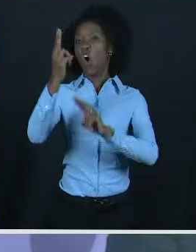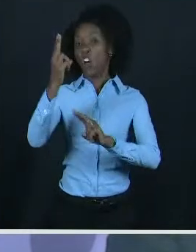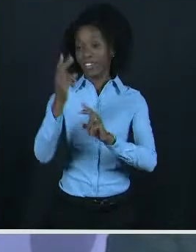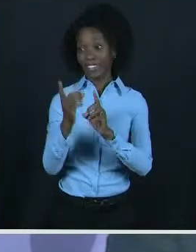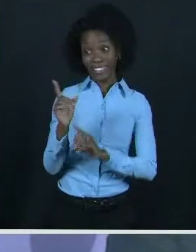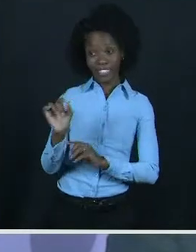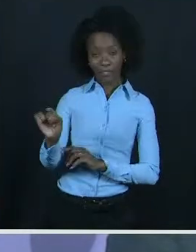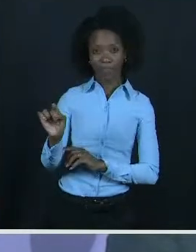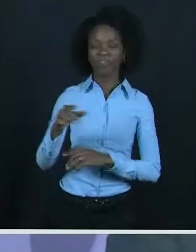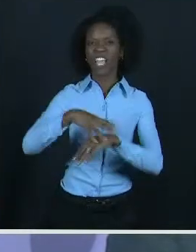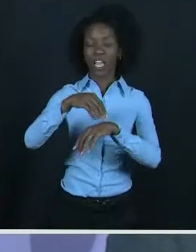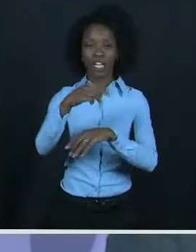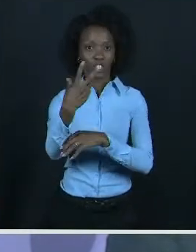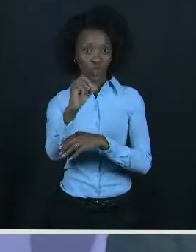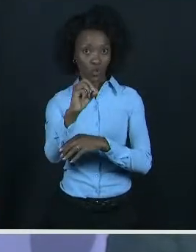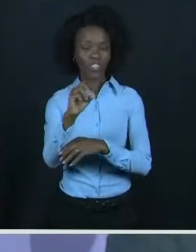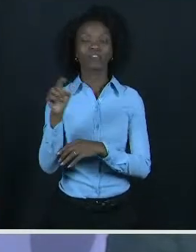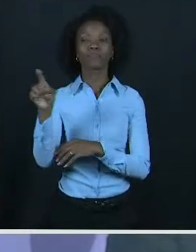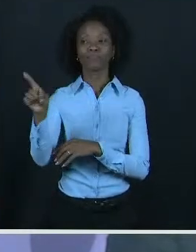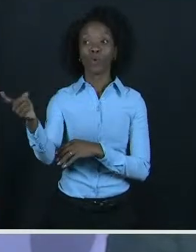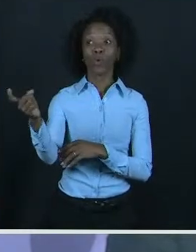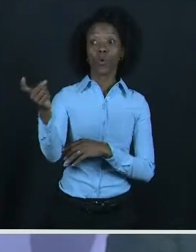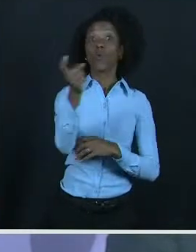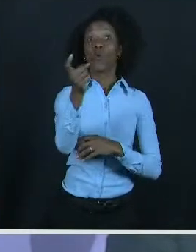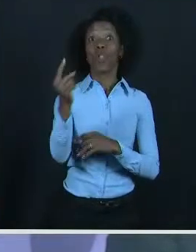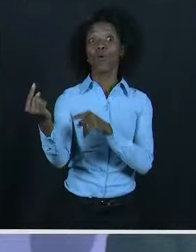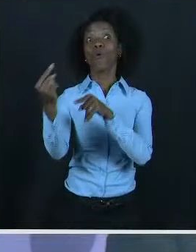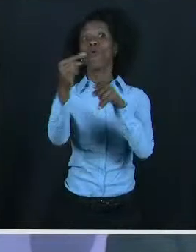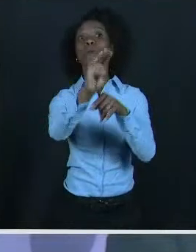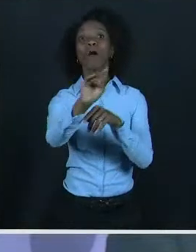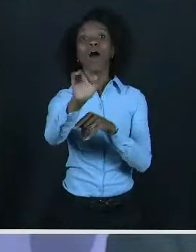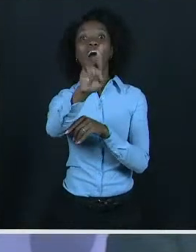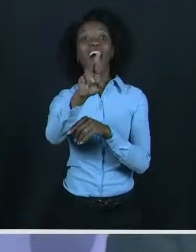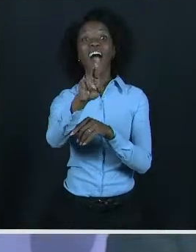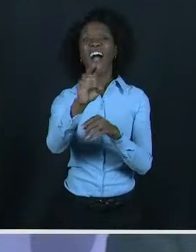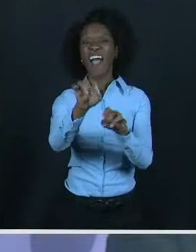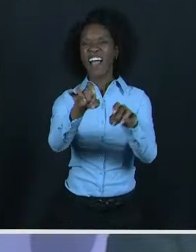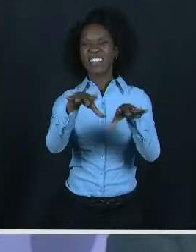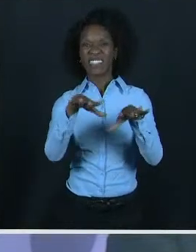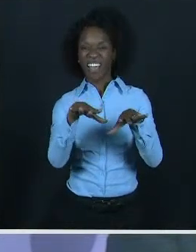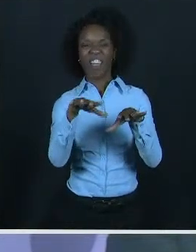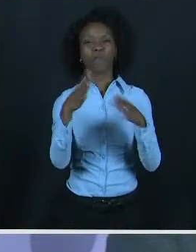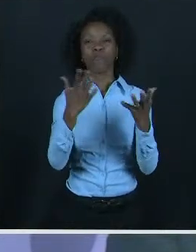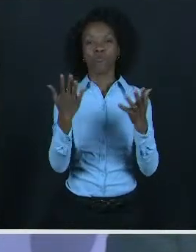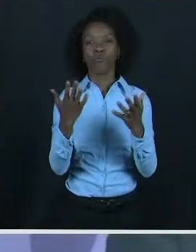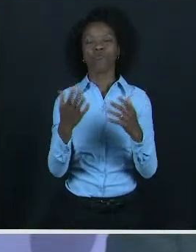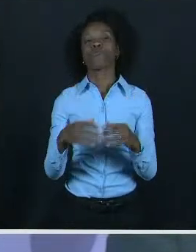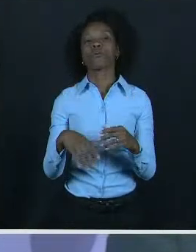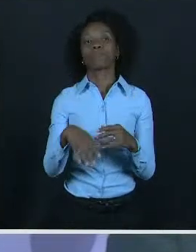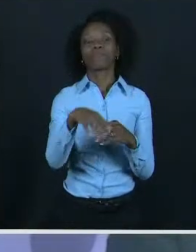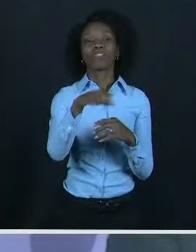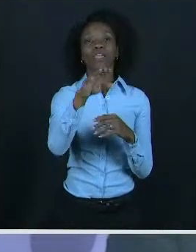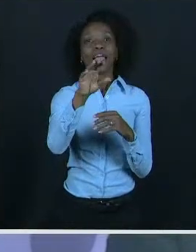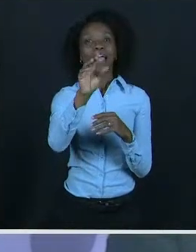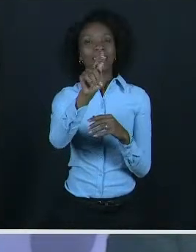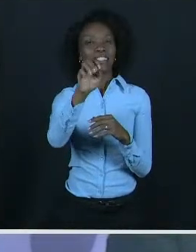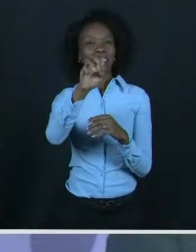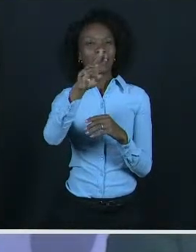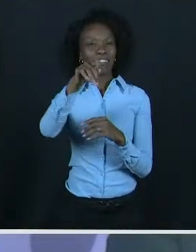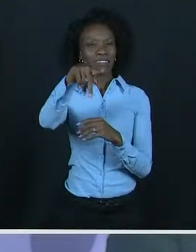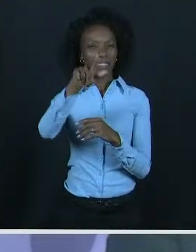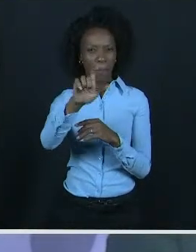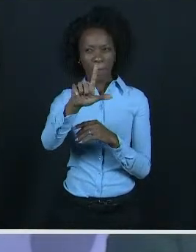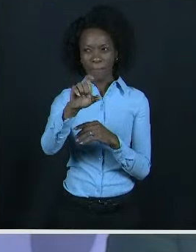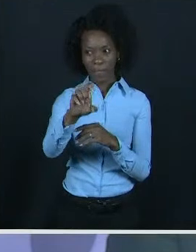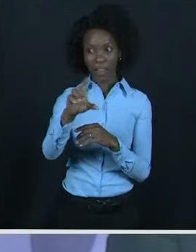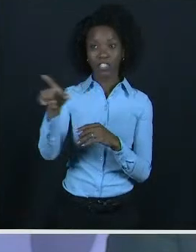20 and was called to the bar at Middle Temple at the age of 21. Her career has been marked by achieving a